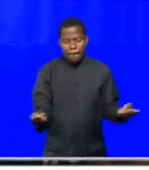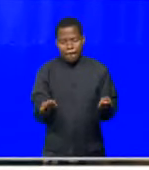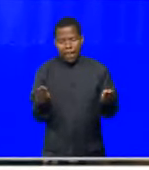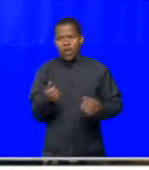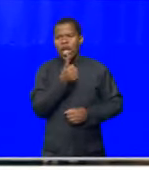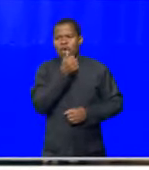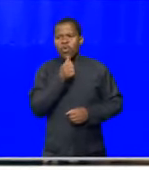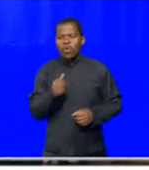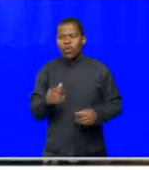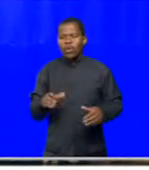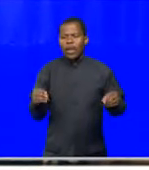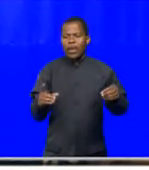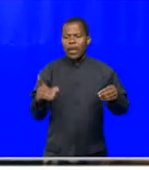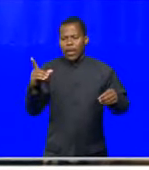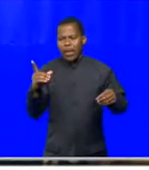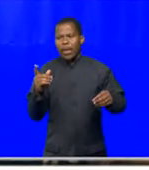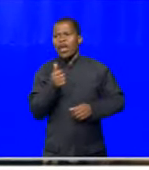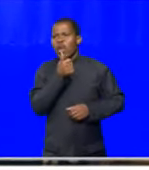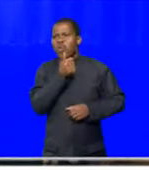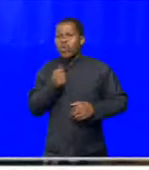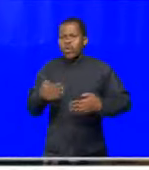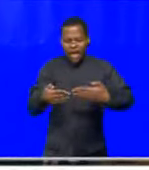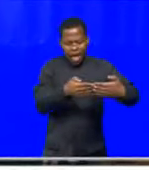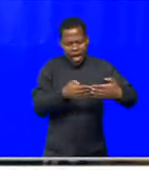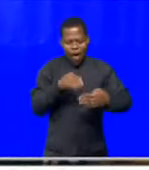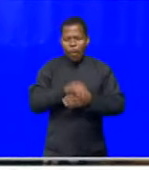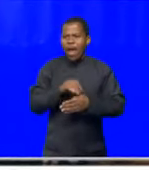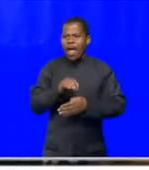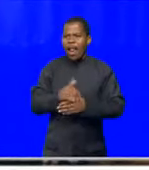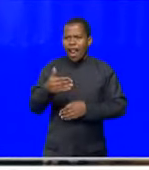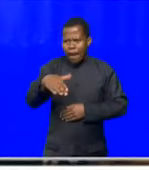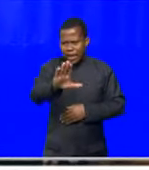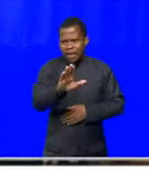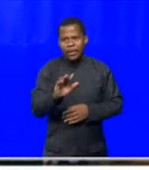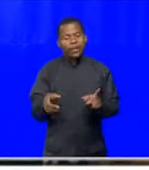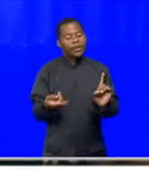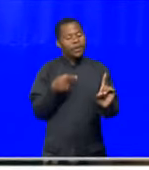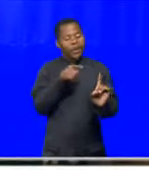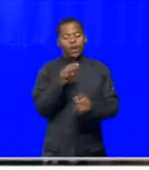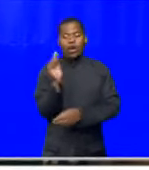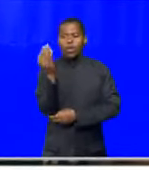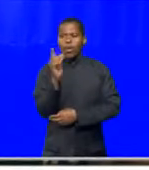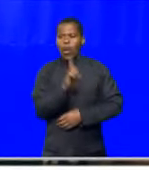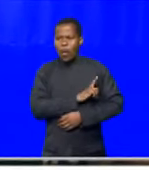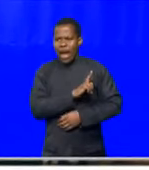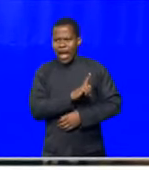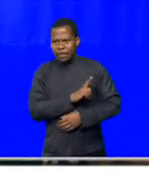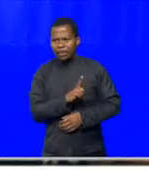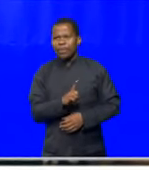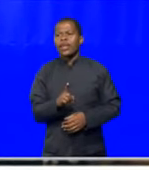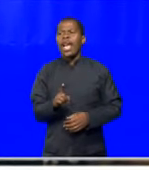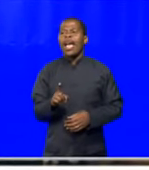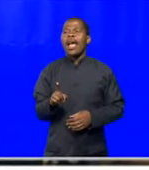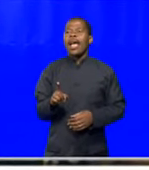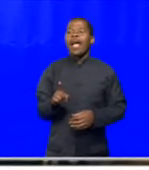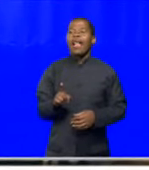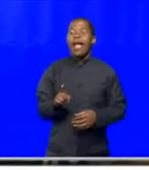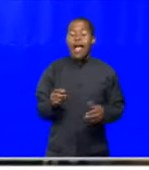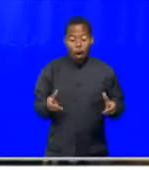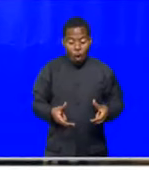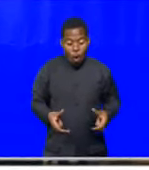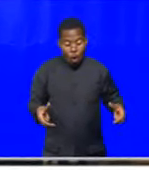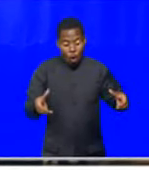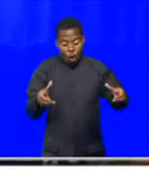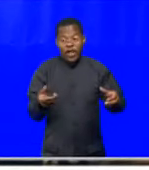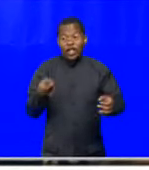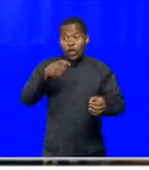frequency spectrum to use it conservatively. The PS has said this during the Eswatini Radio Communications Conference, where